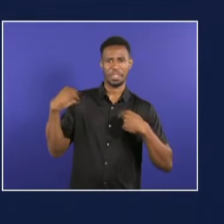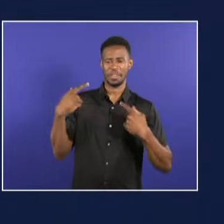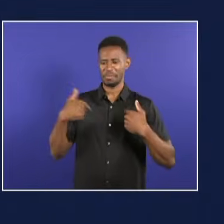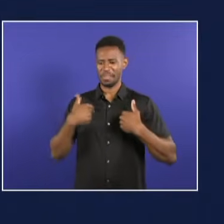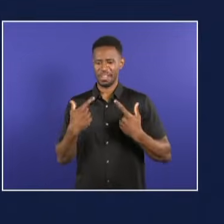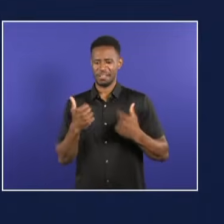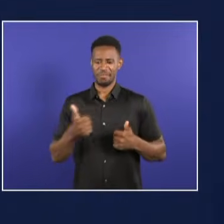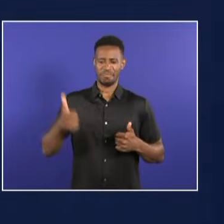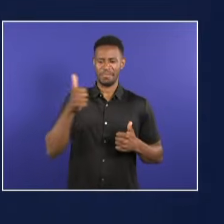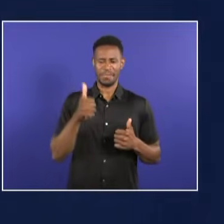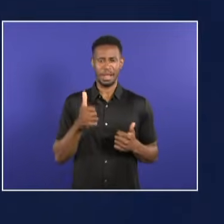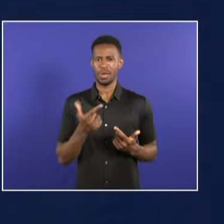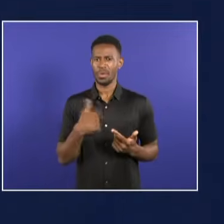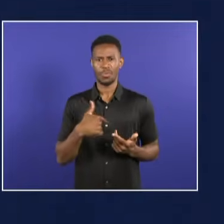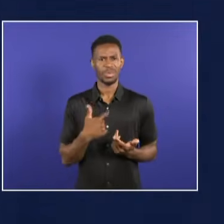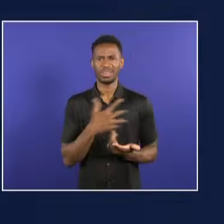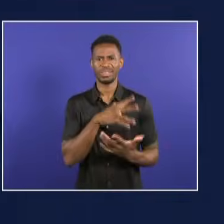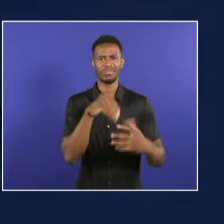in deed.